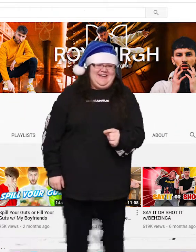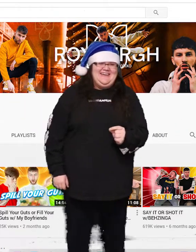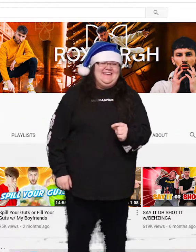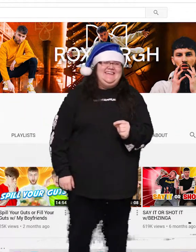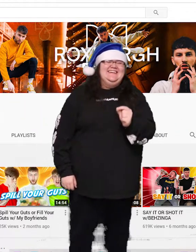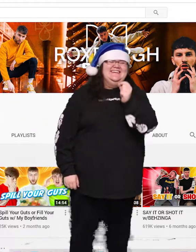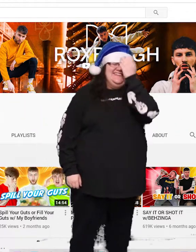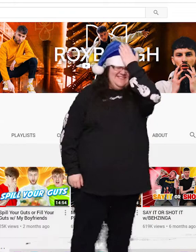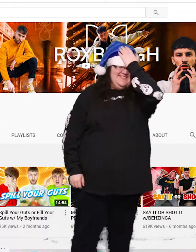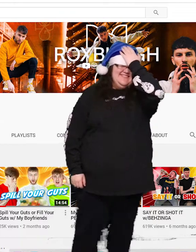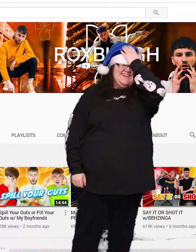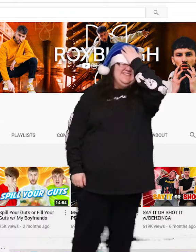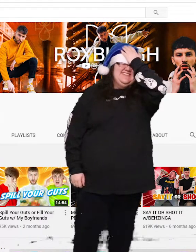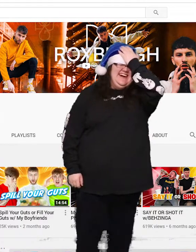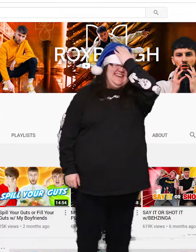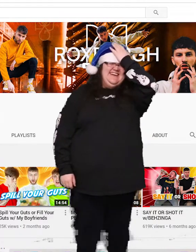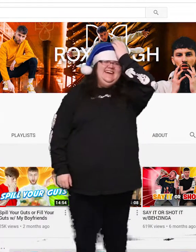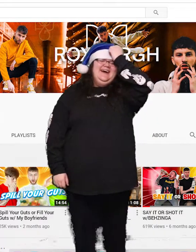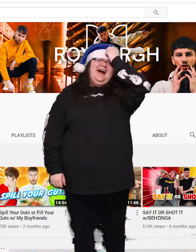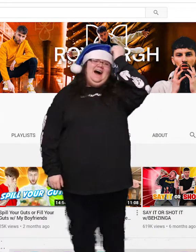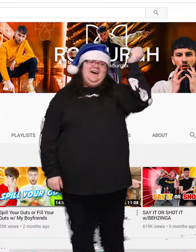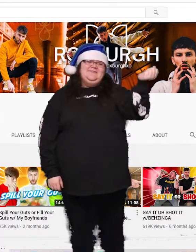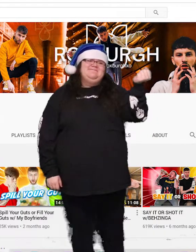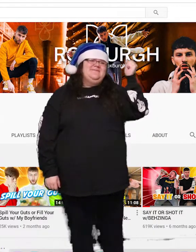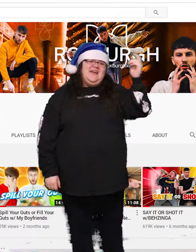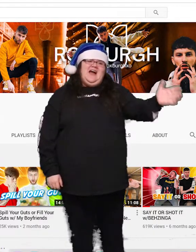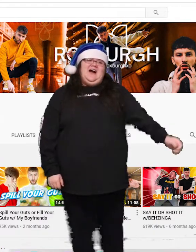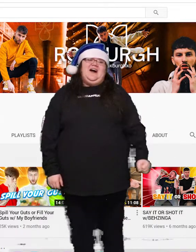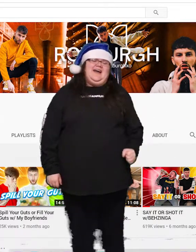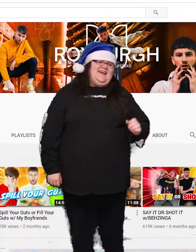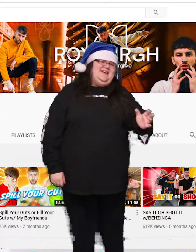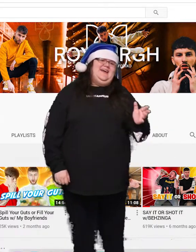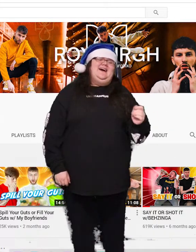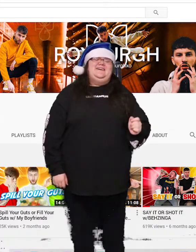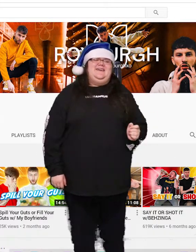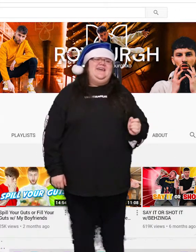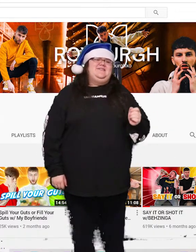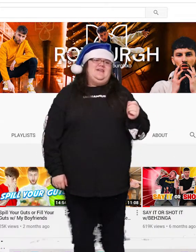this time? What have you done?